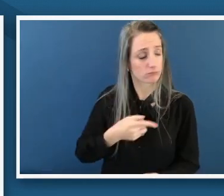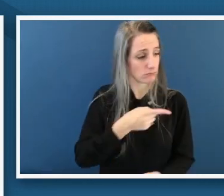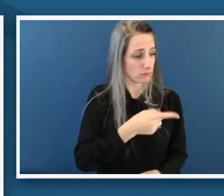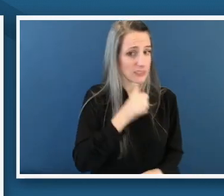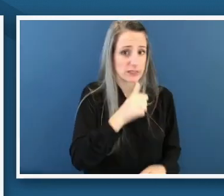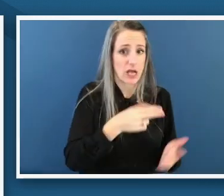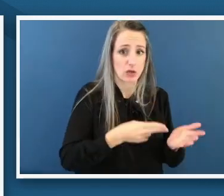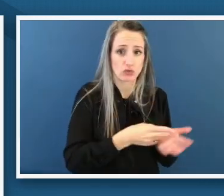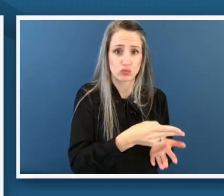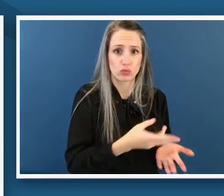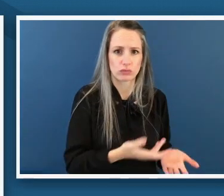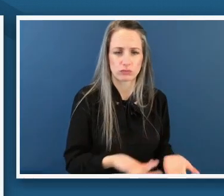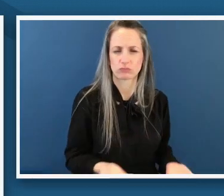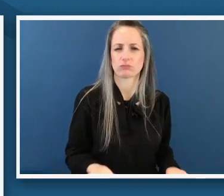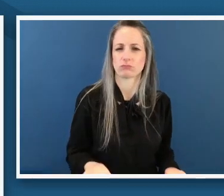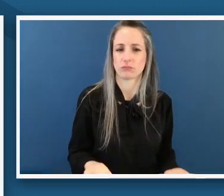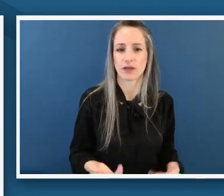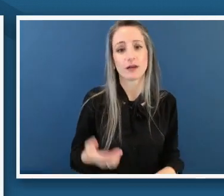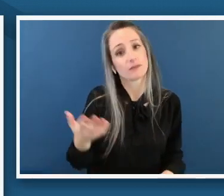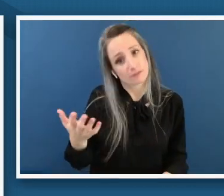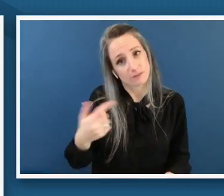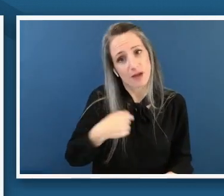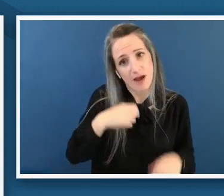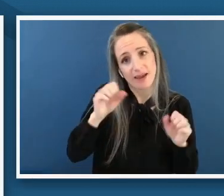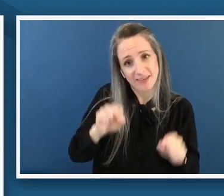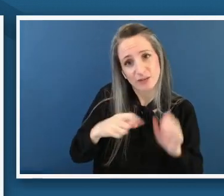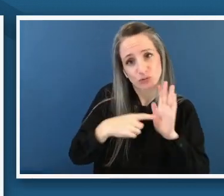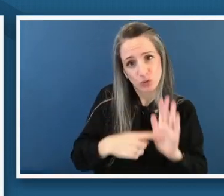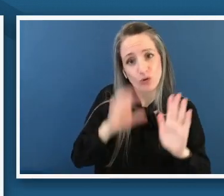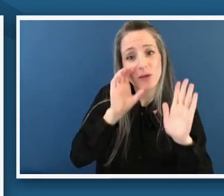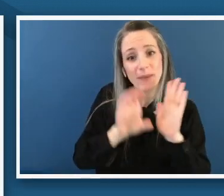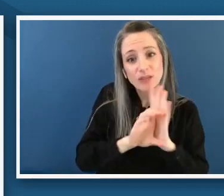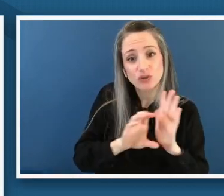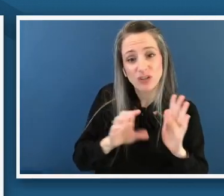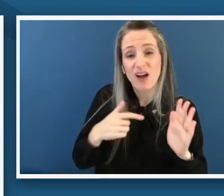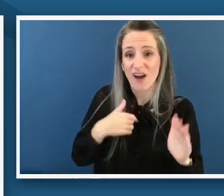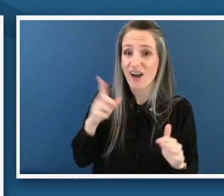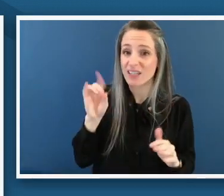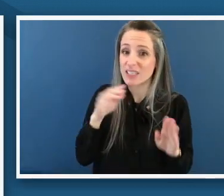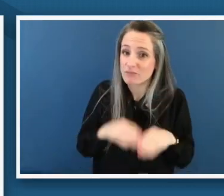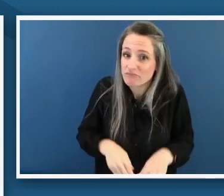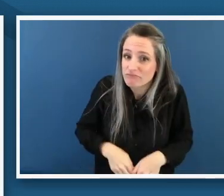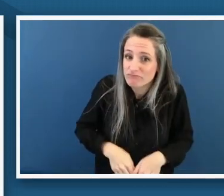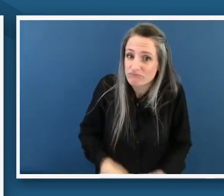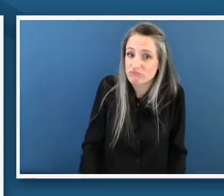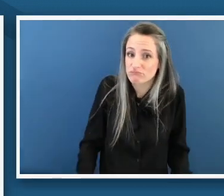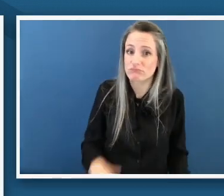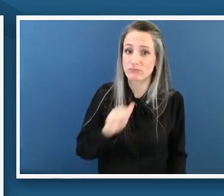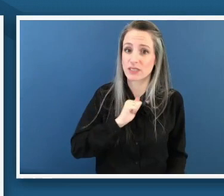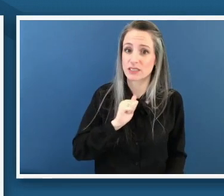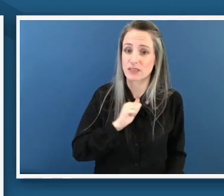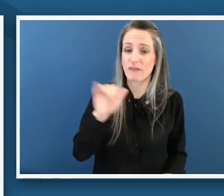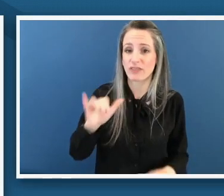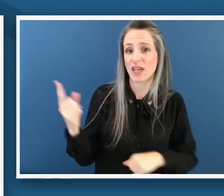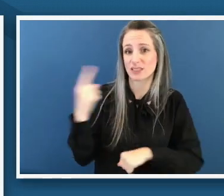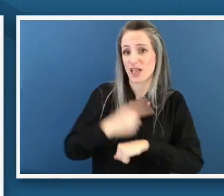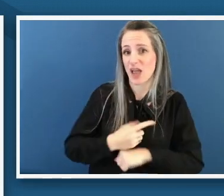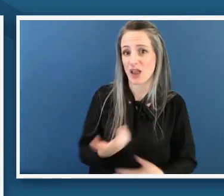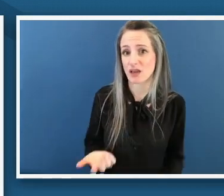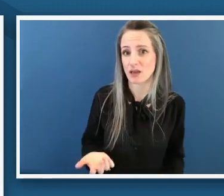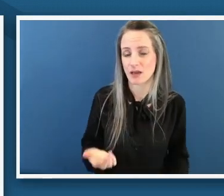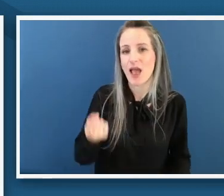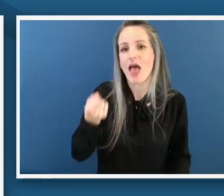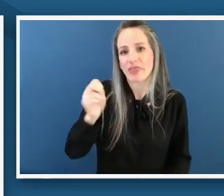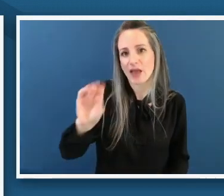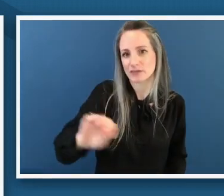ultimately, I could show you the picture. I ultimately peed my pants, and they snapped the picture.